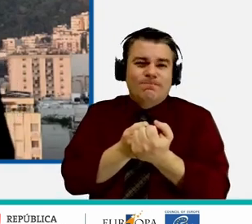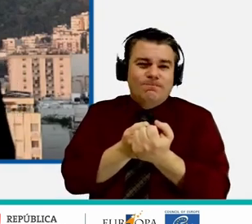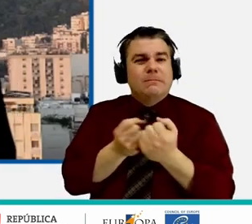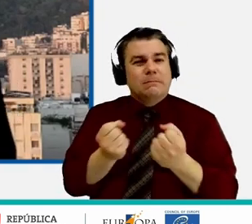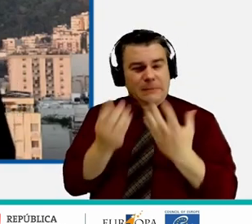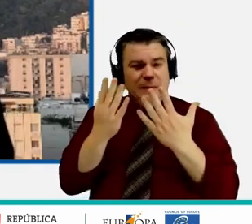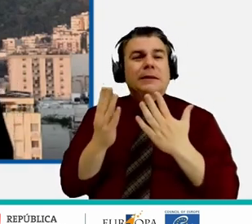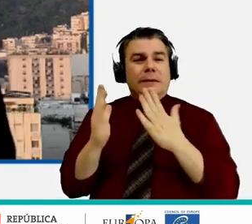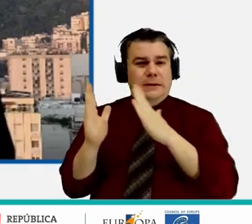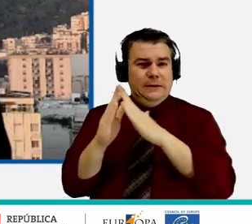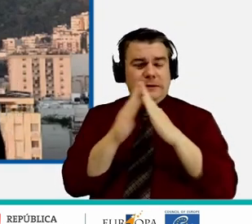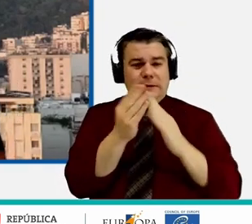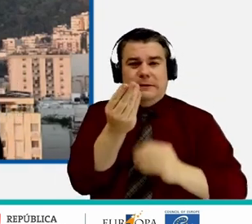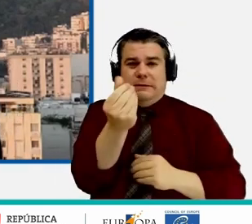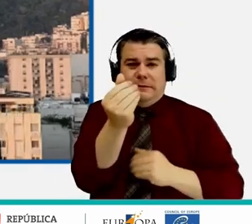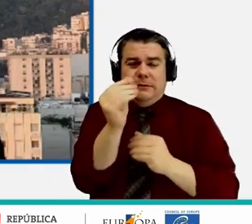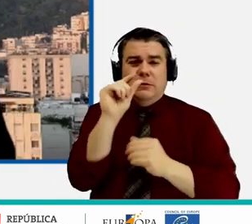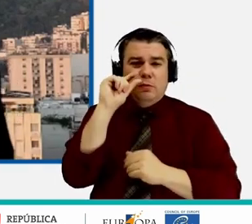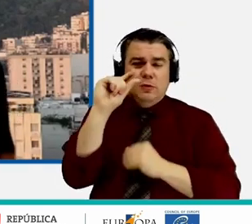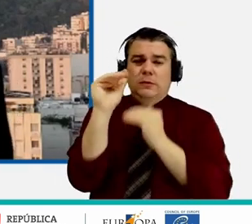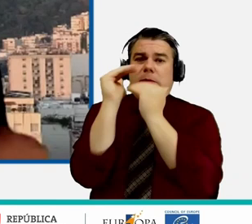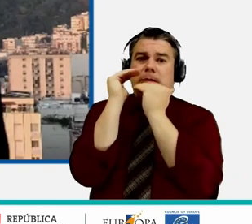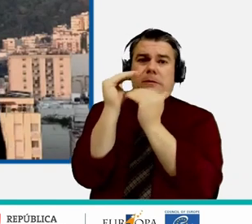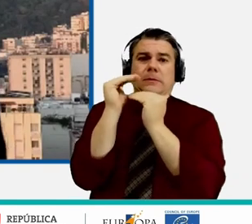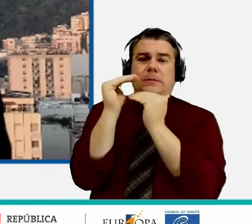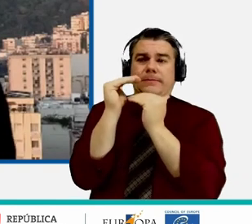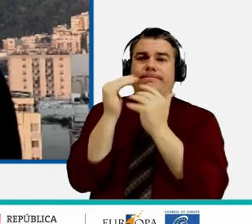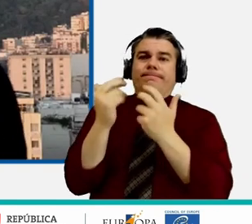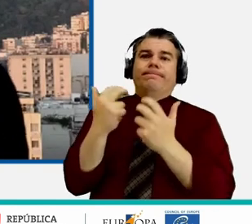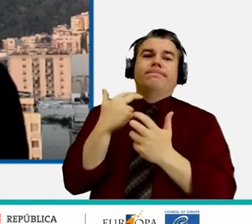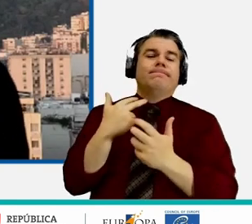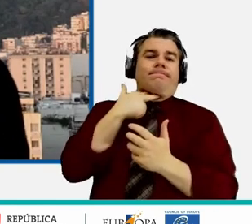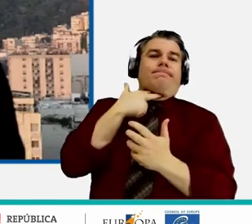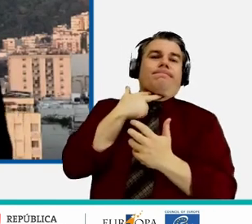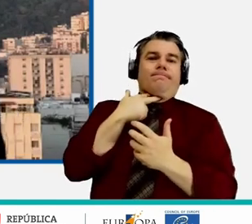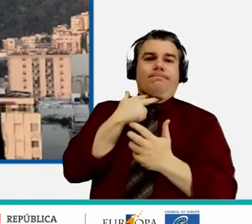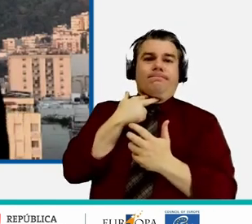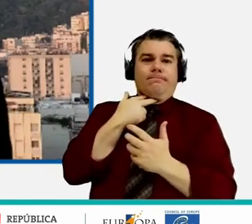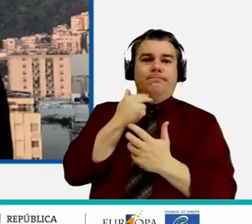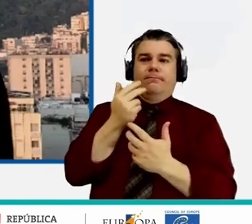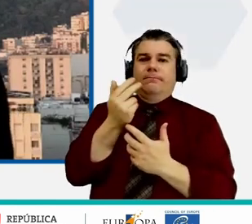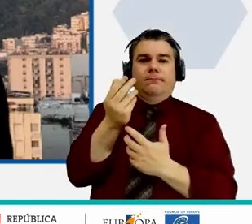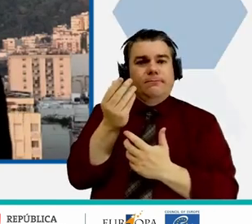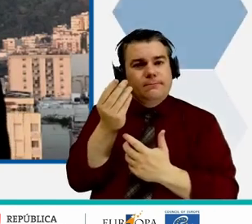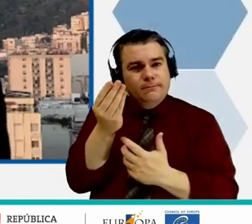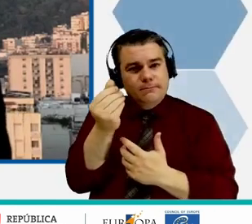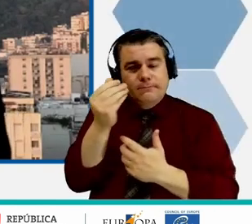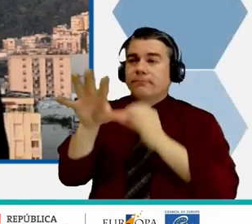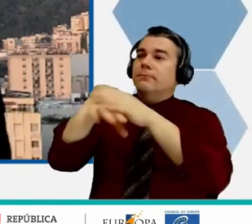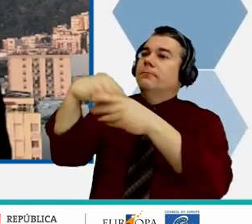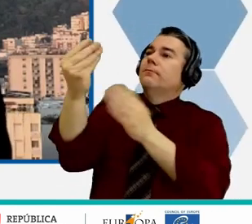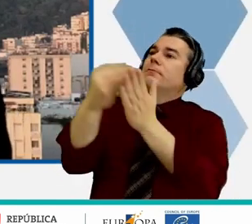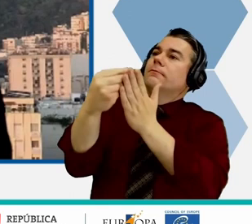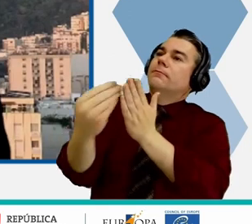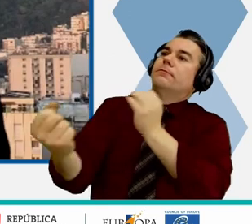budget restrictions and high levels of debt, which means that they cannot have access to external finance. We know that